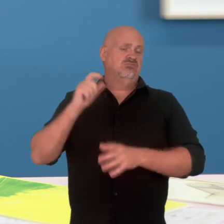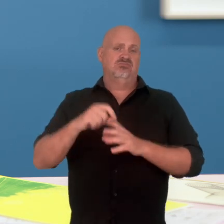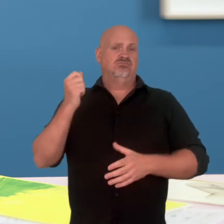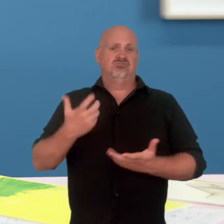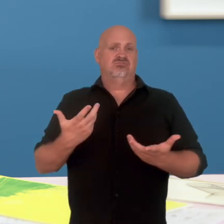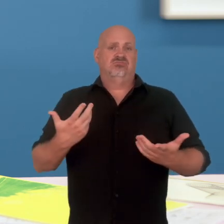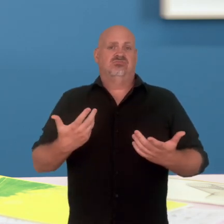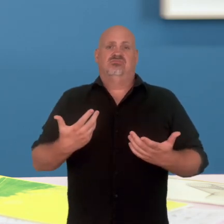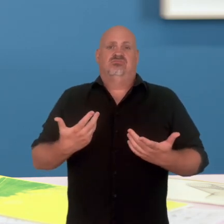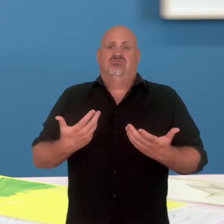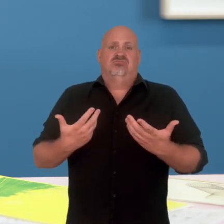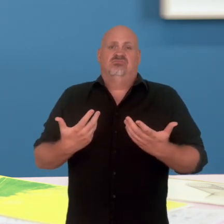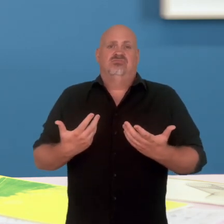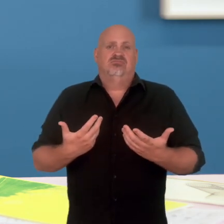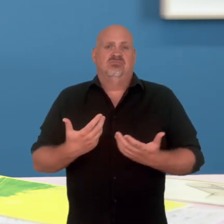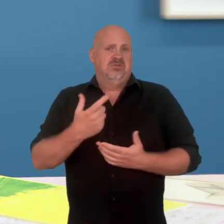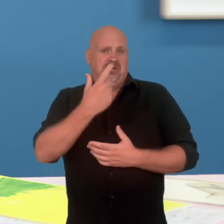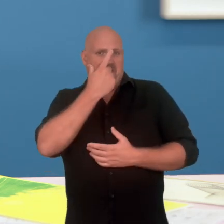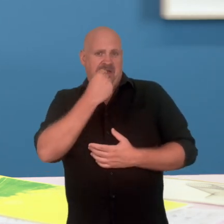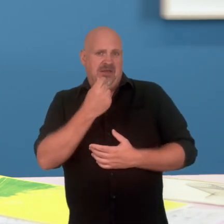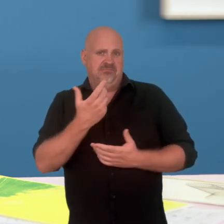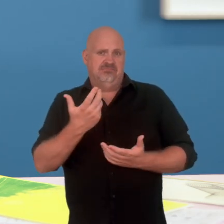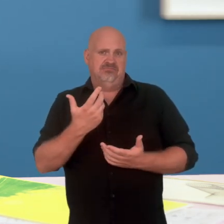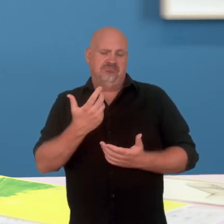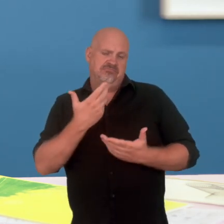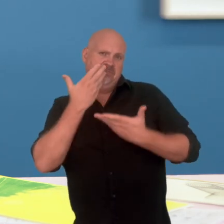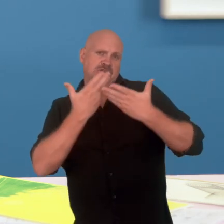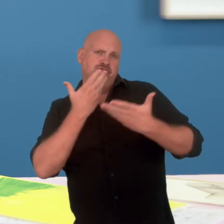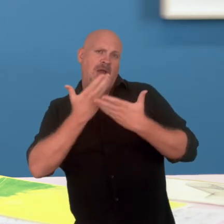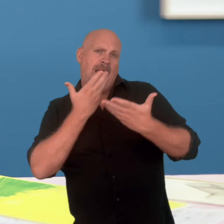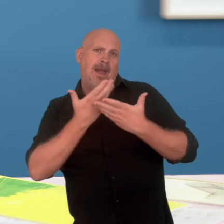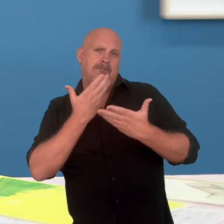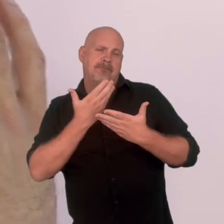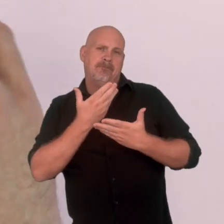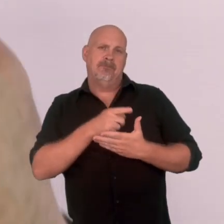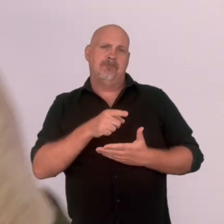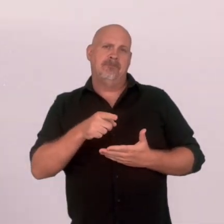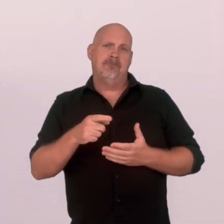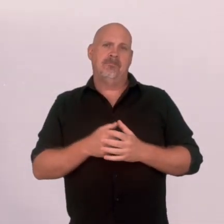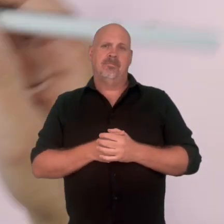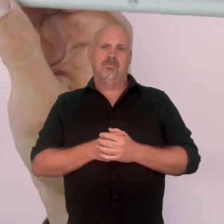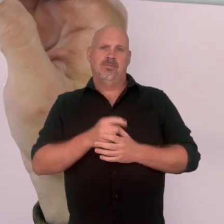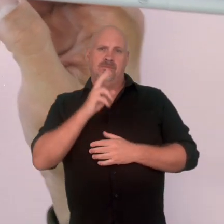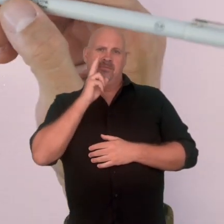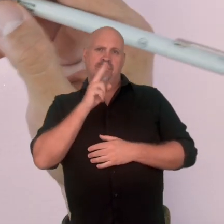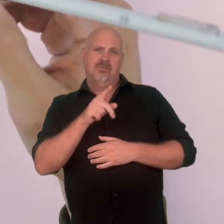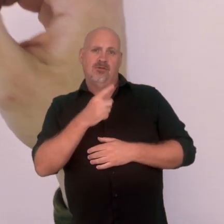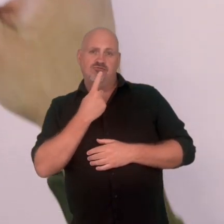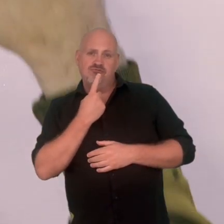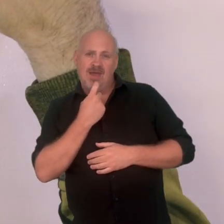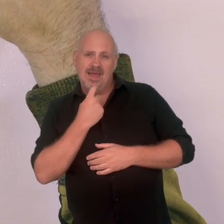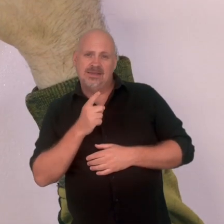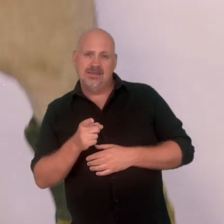could kind of give them a description. So when you look at the combination